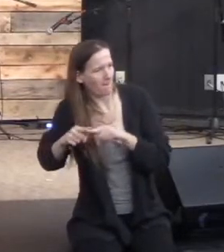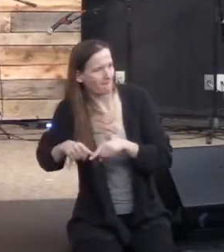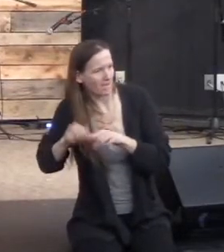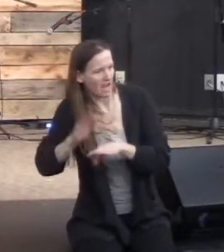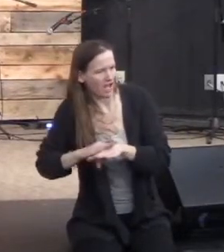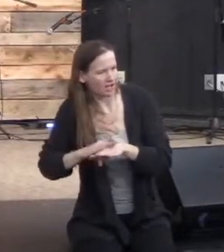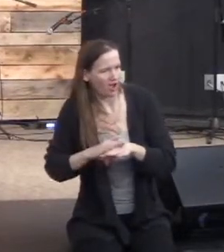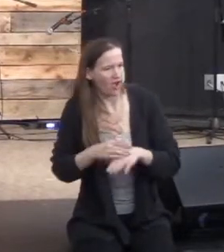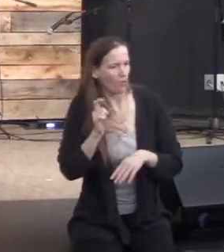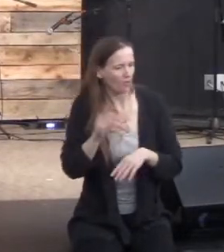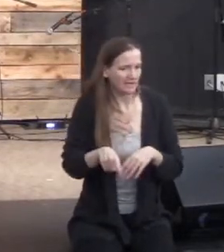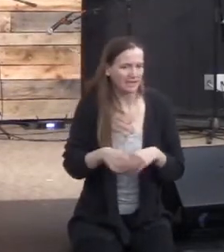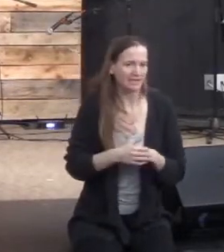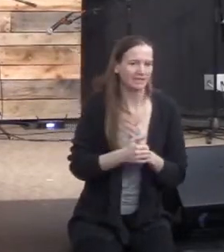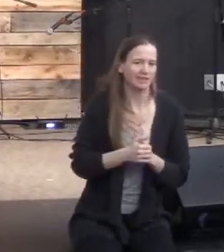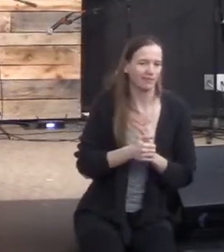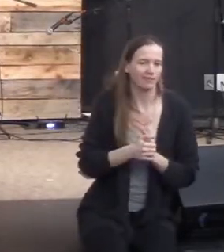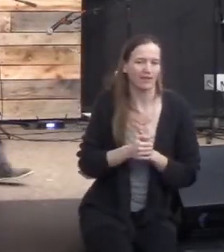do too.